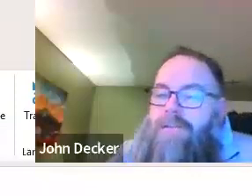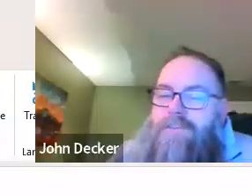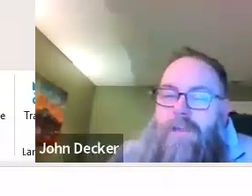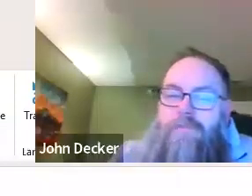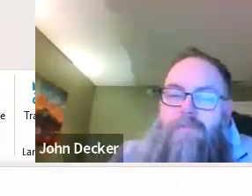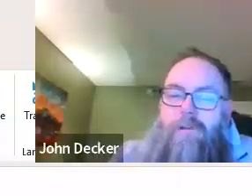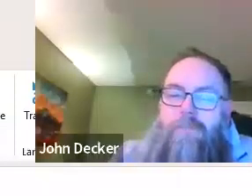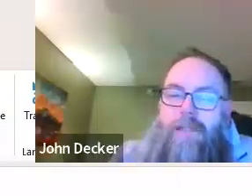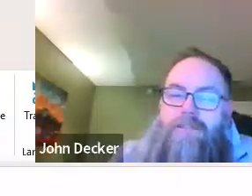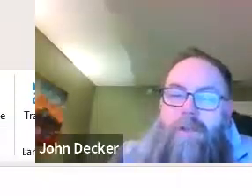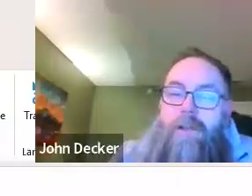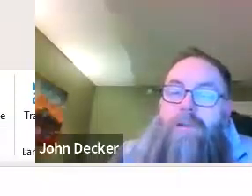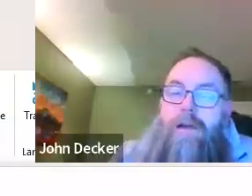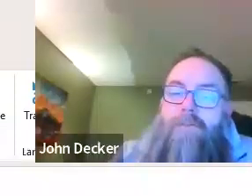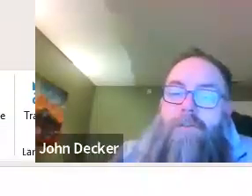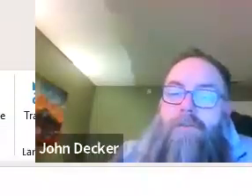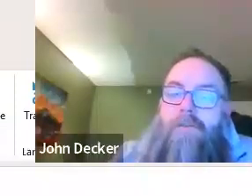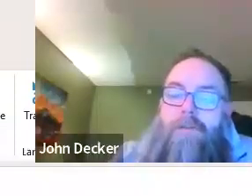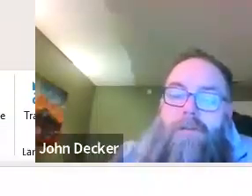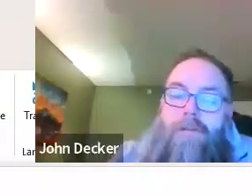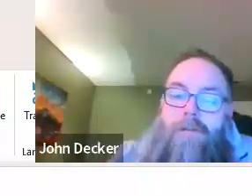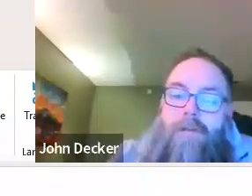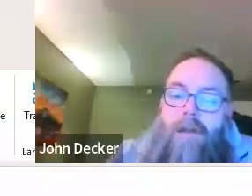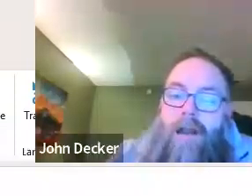to get all of these rate reform letters that we already put out,